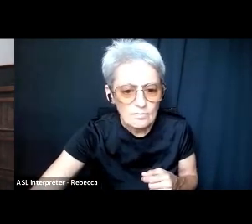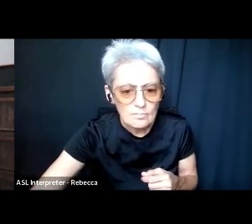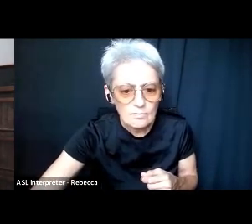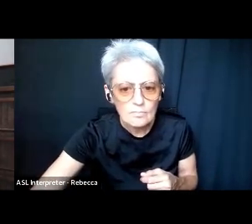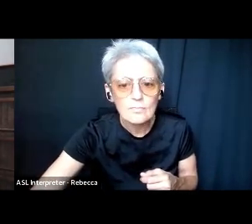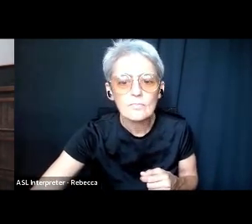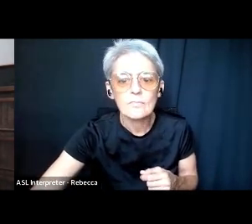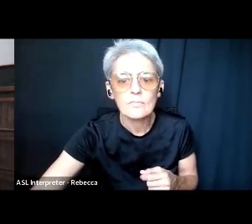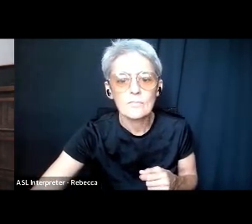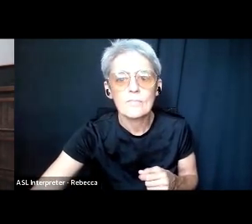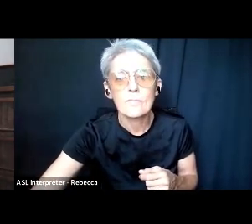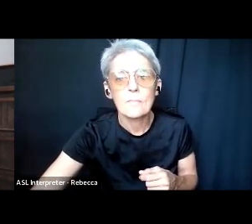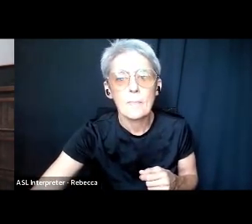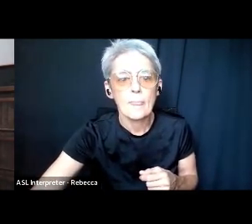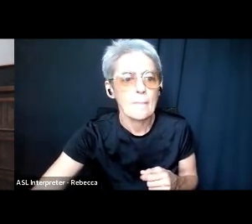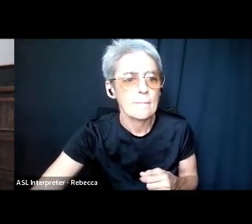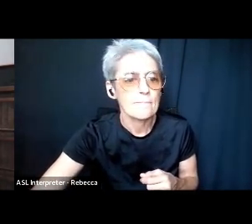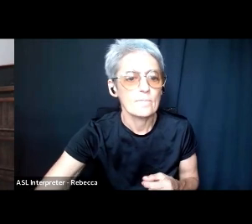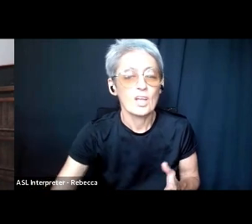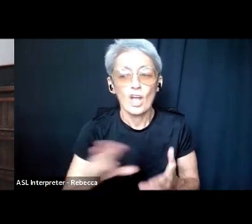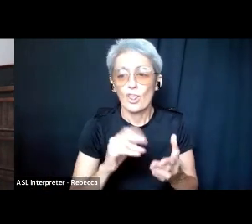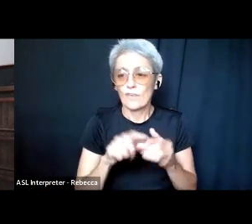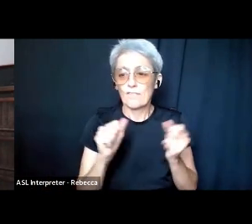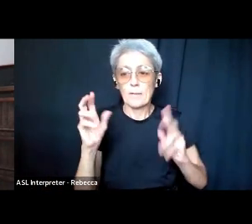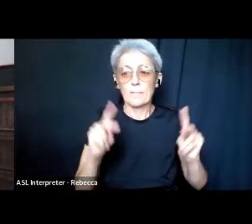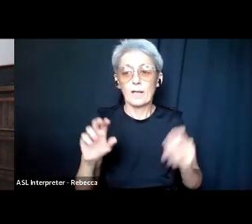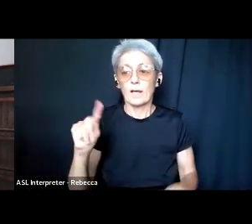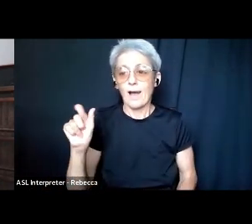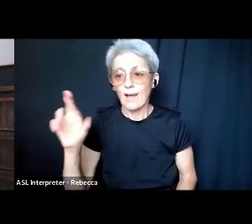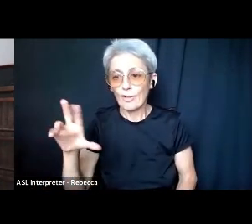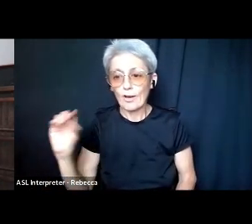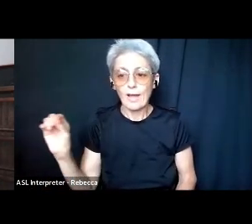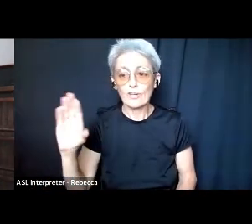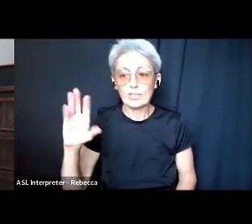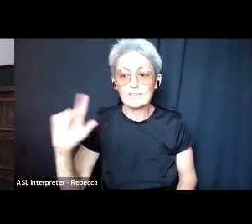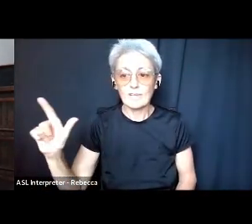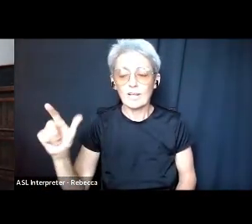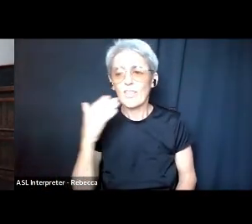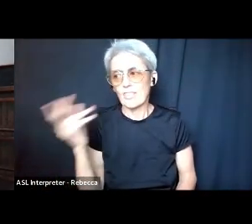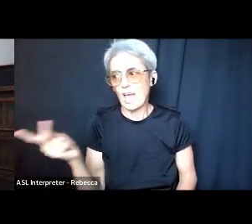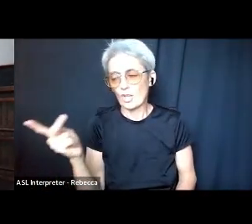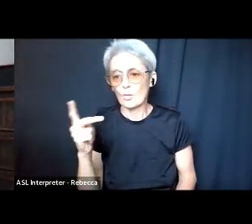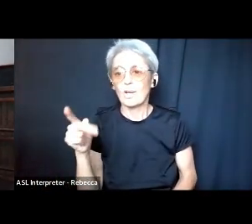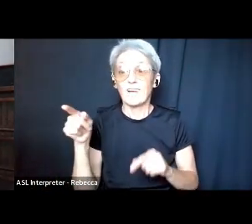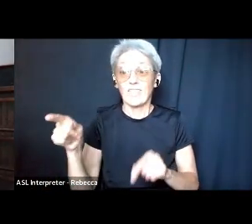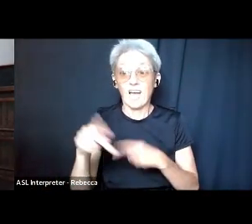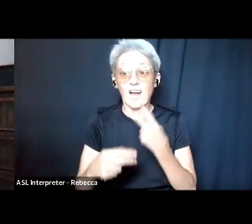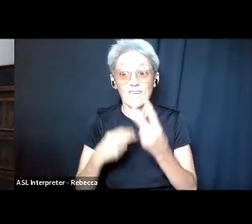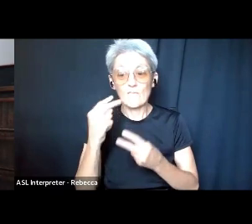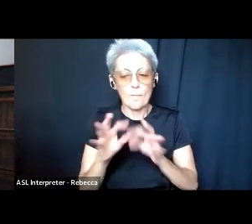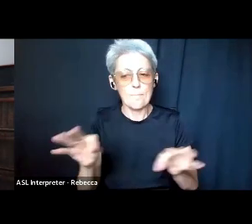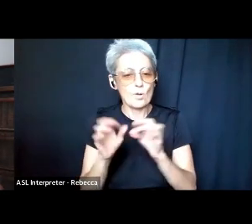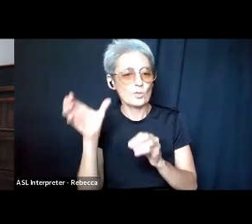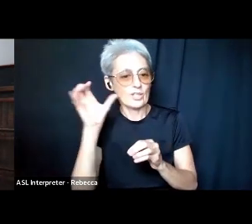also want to thank Kyler and Crystal. You are exactly the kinds of voices that are so important to be heard.